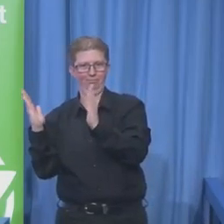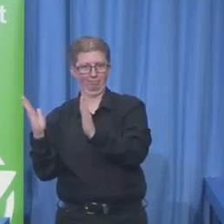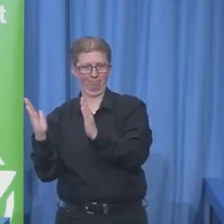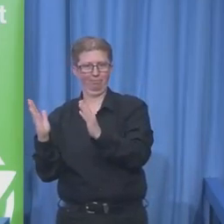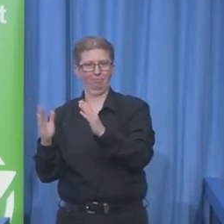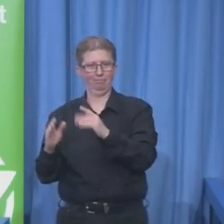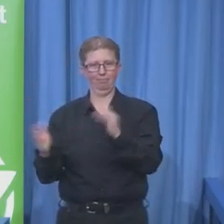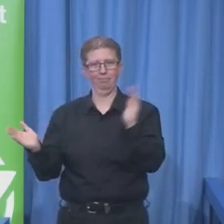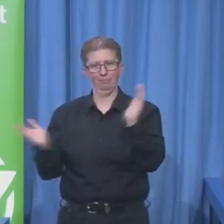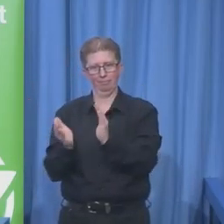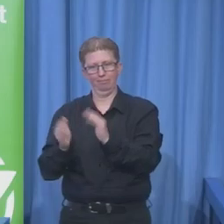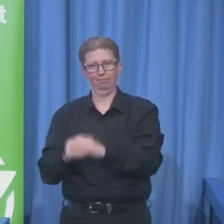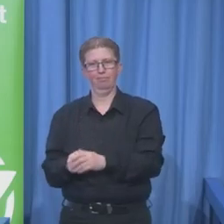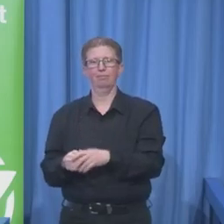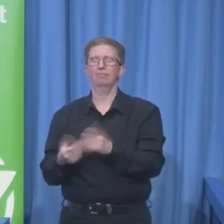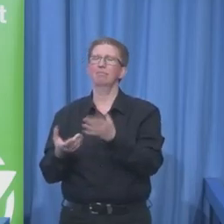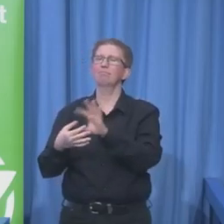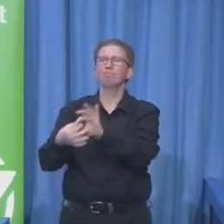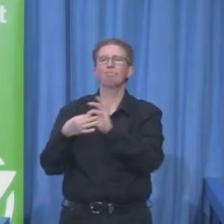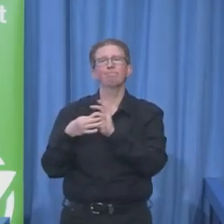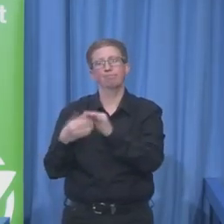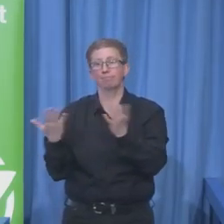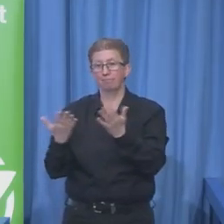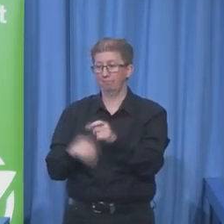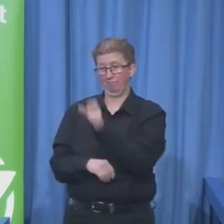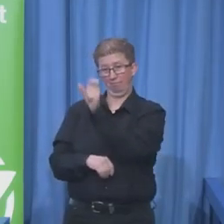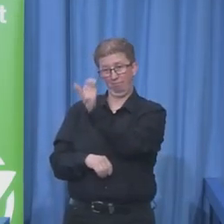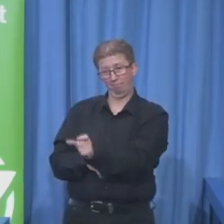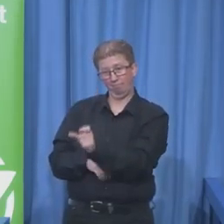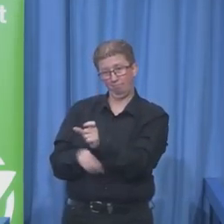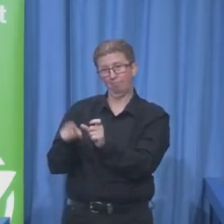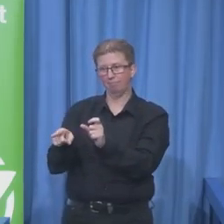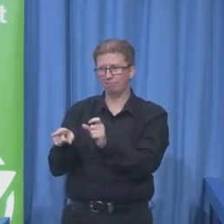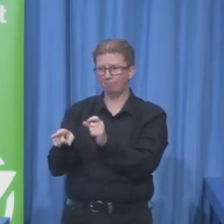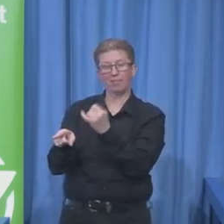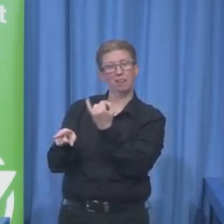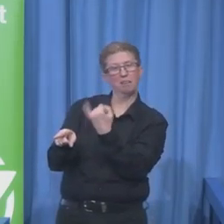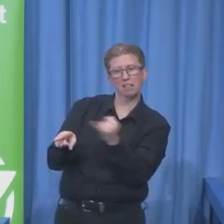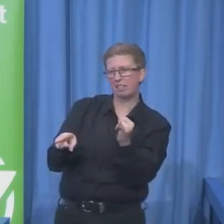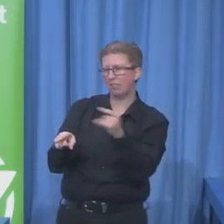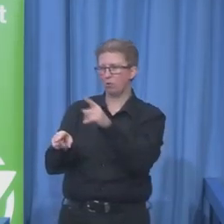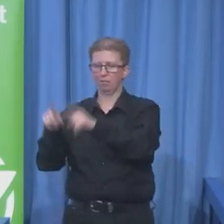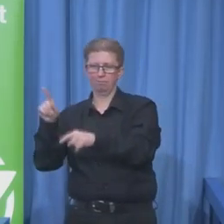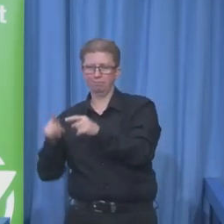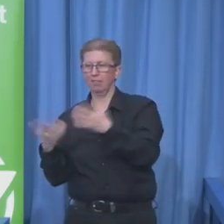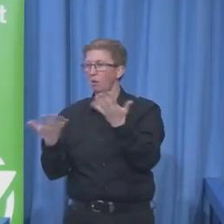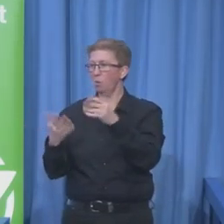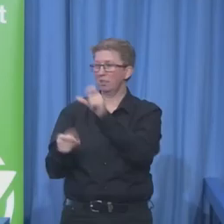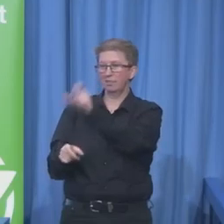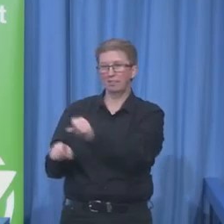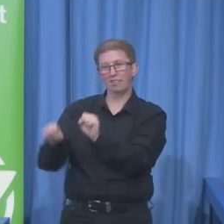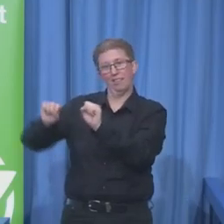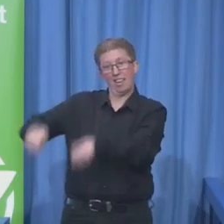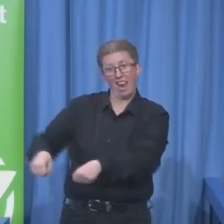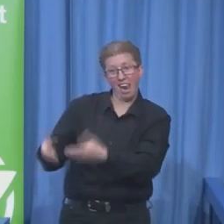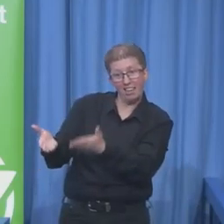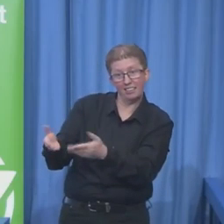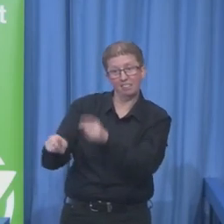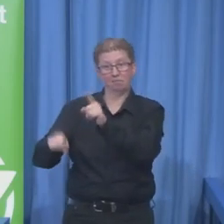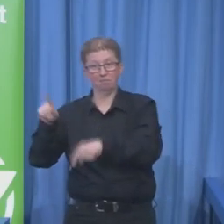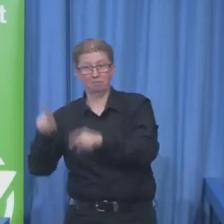the individual's capacity, but can be stretched to between 14